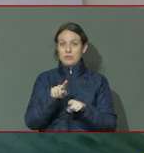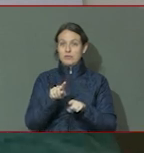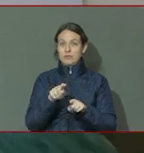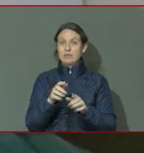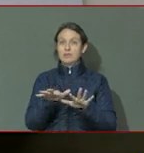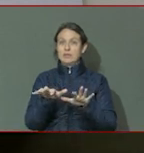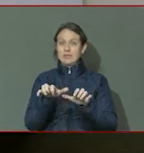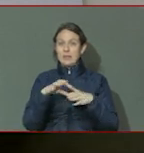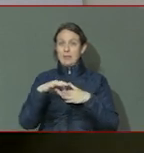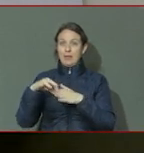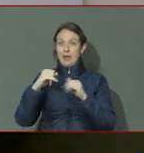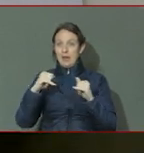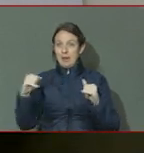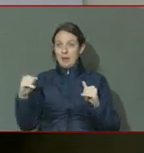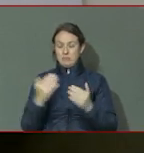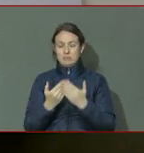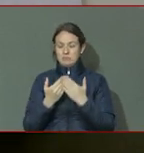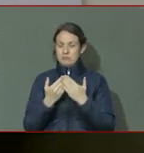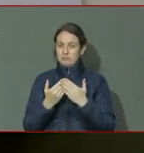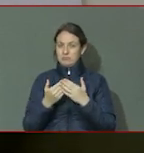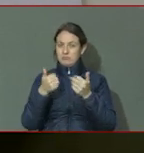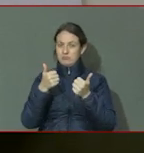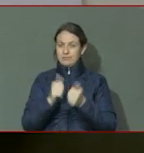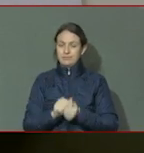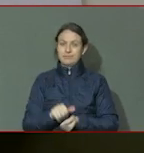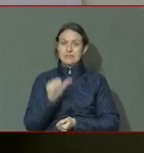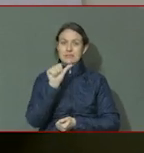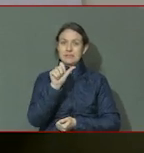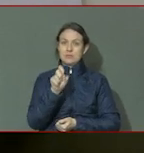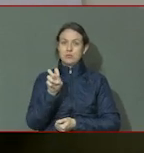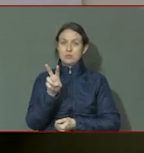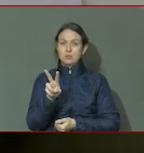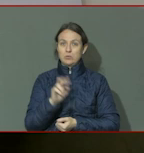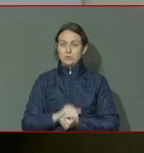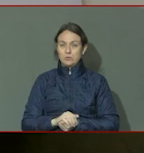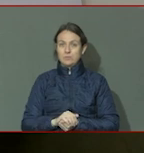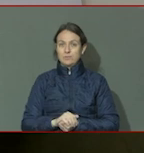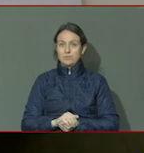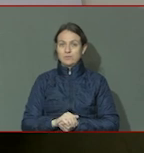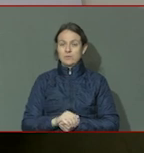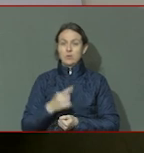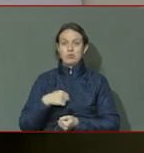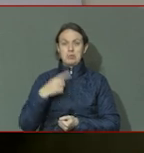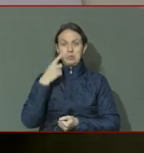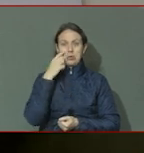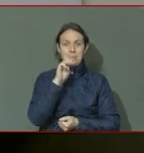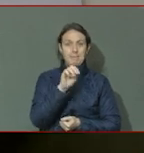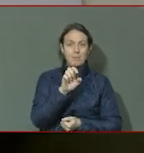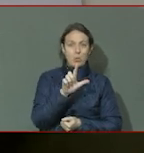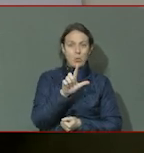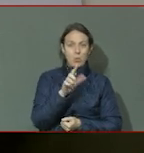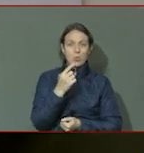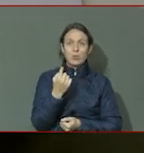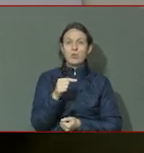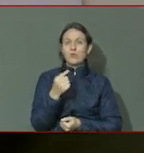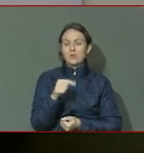exam guidelines. I'm not going to write that down. Okay, 6.2. Determine the number of moles of each of the